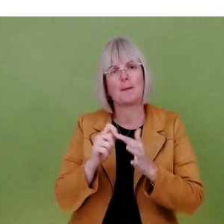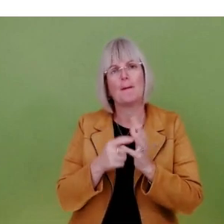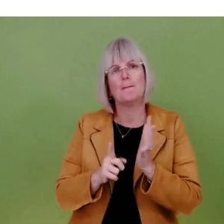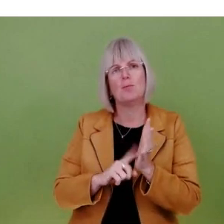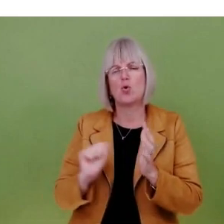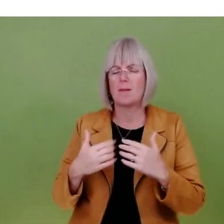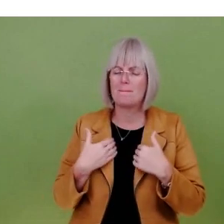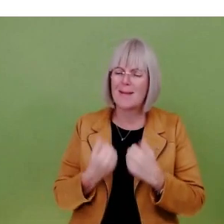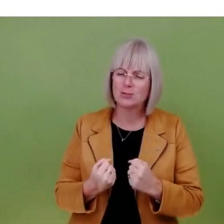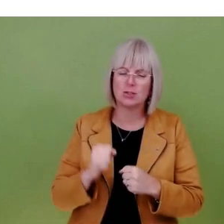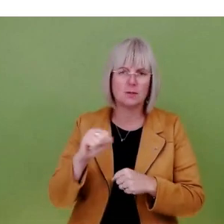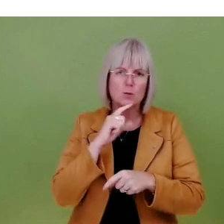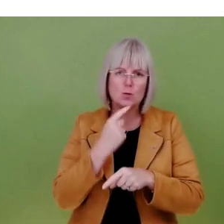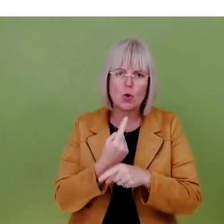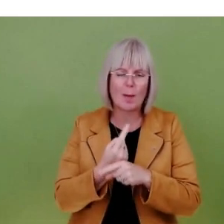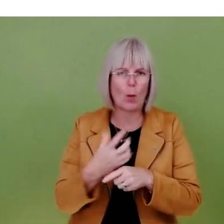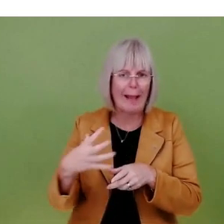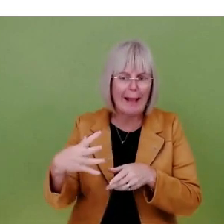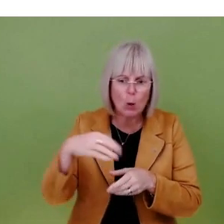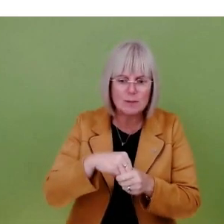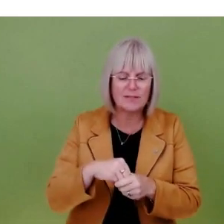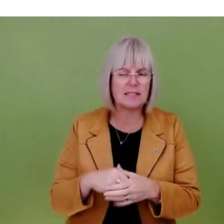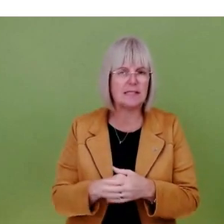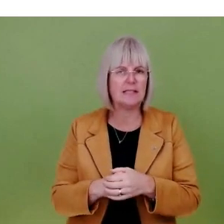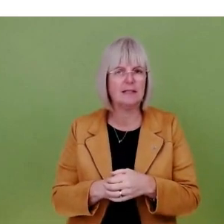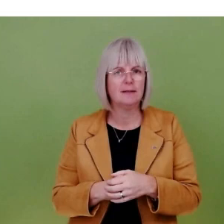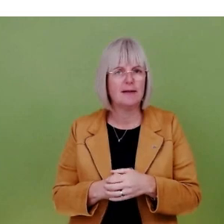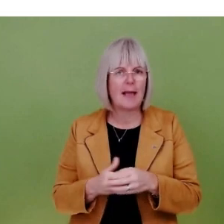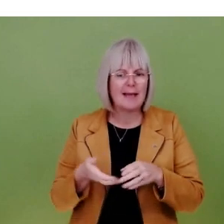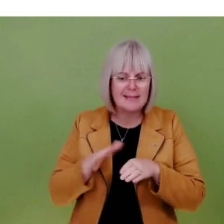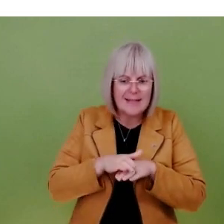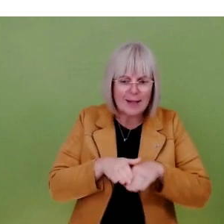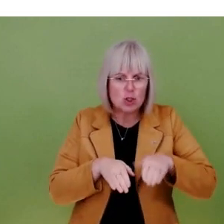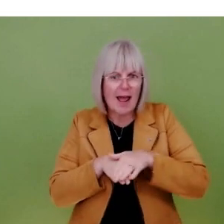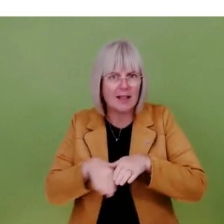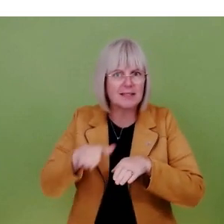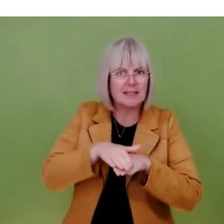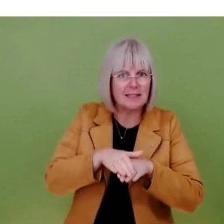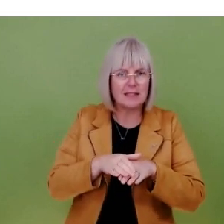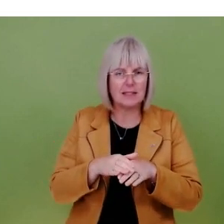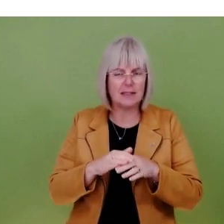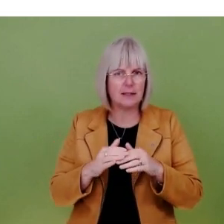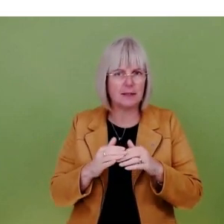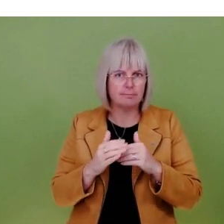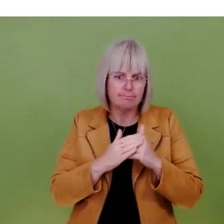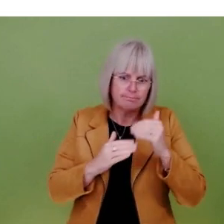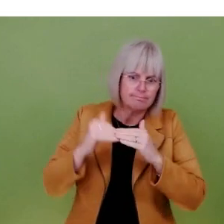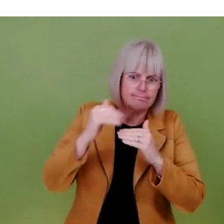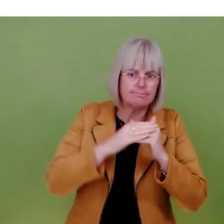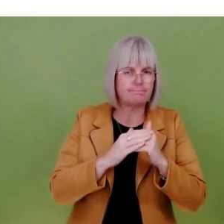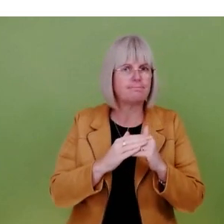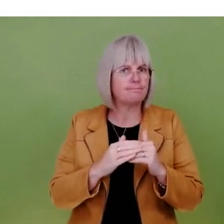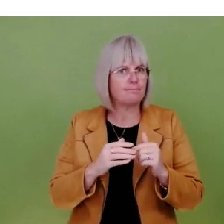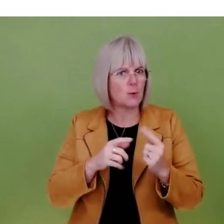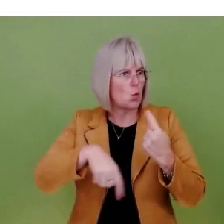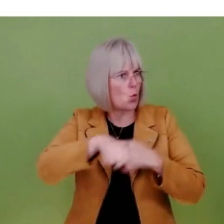and intersectionality. And of course, we're all complex beings and we all have differences between us. And